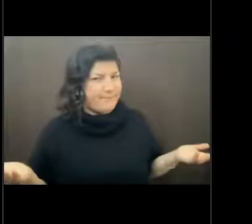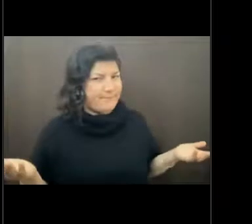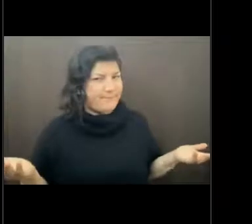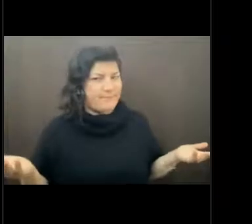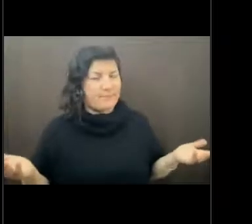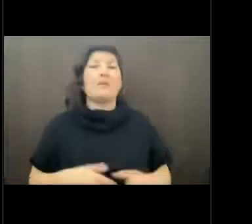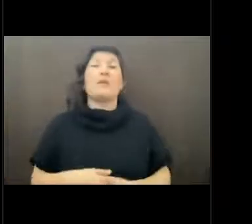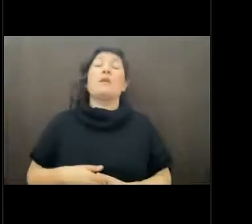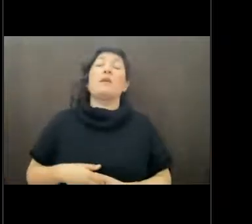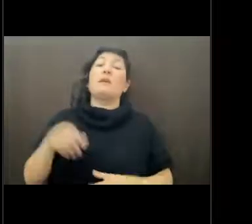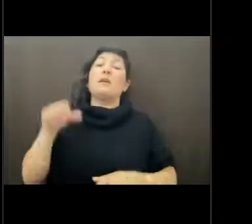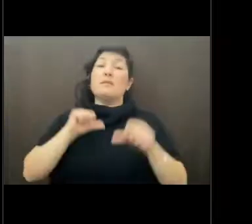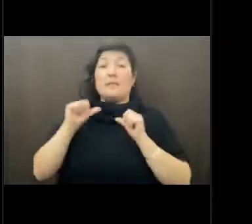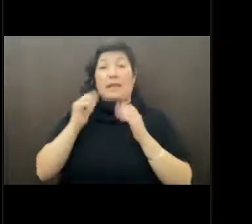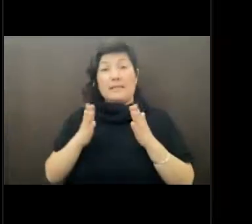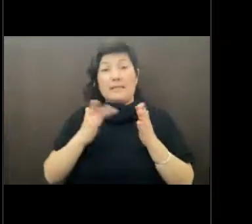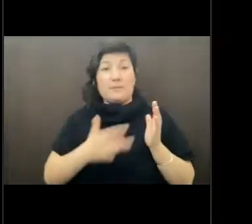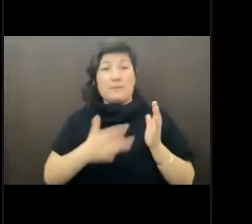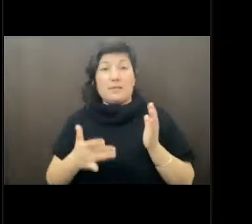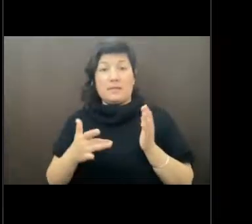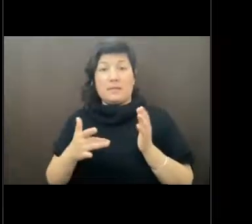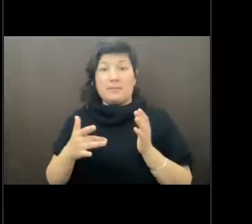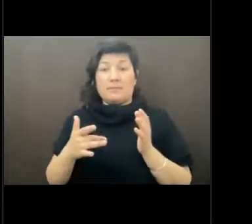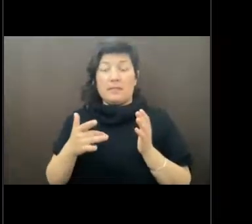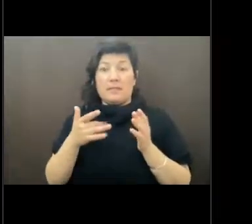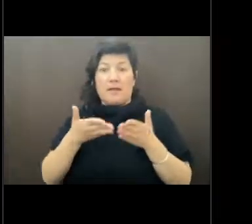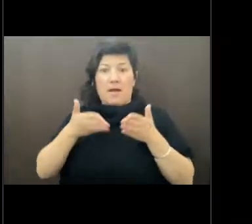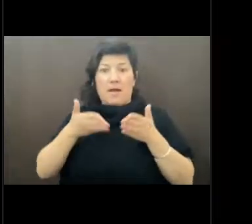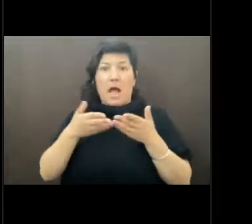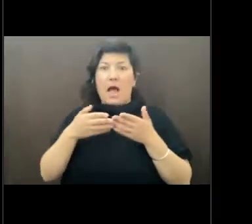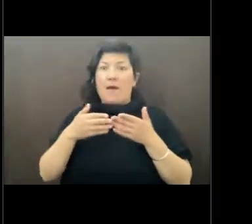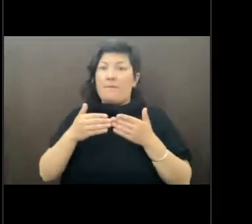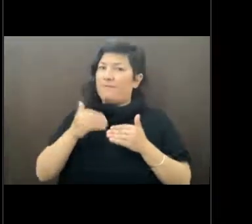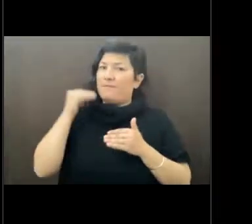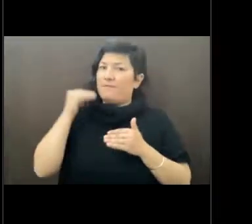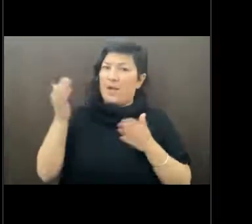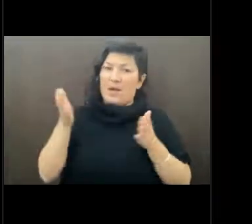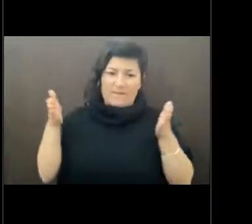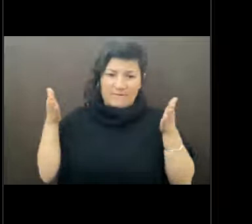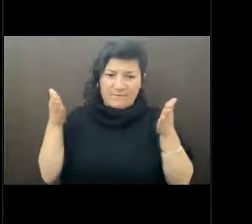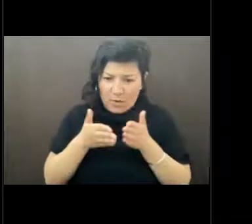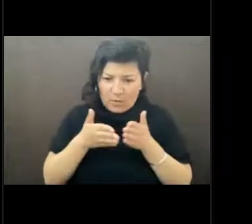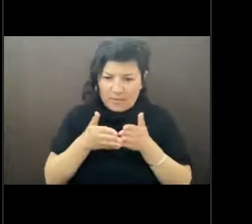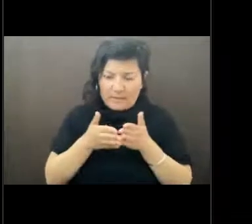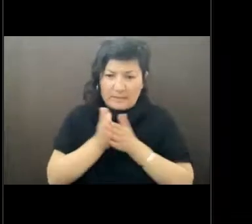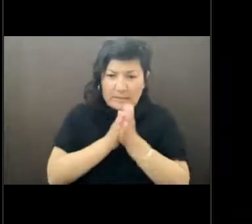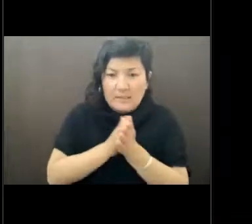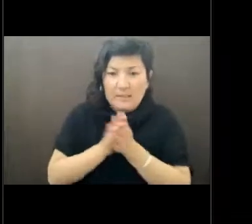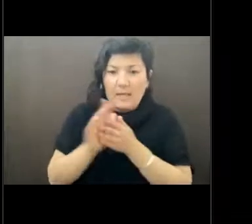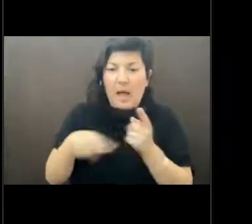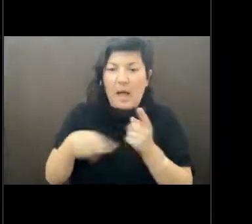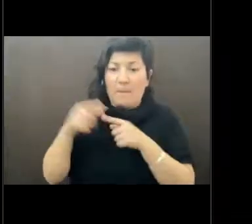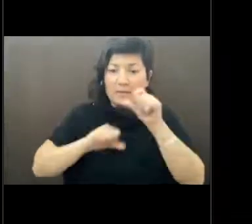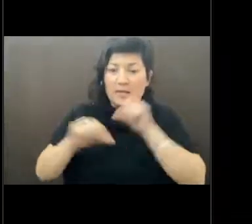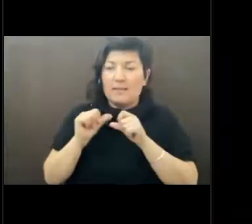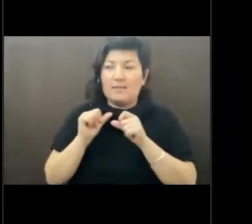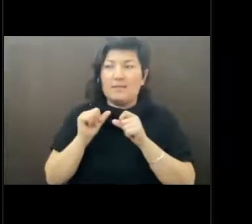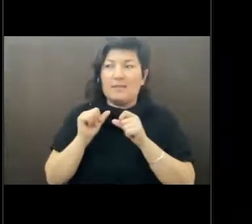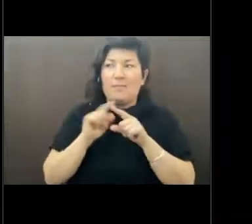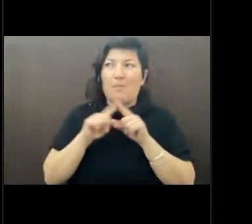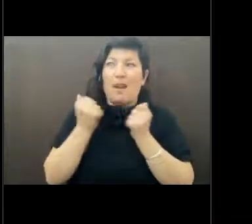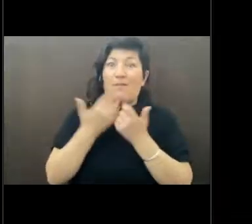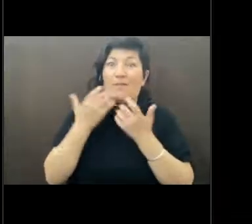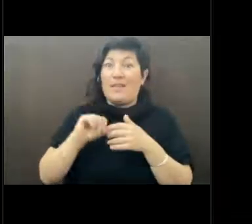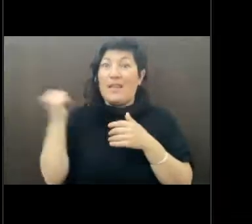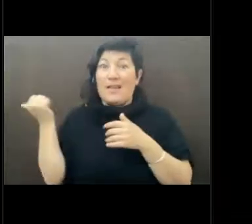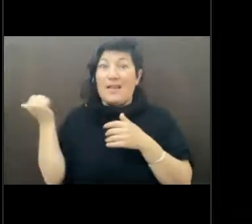Scientists tend to be manic about their science and lazy about everything else. Because I'm a scientist, I get to